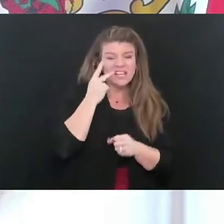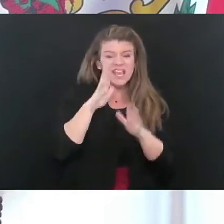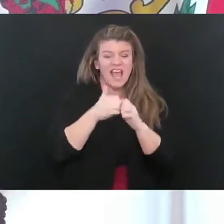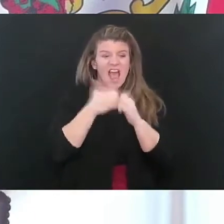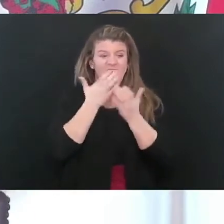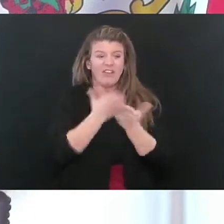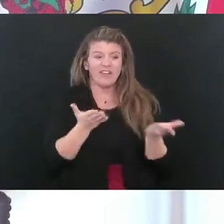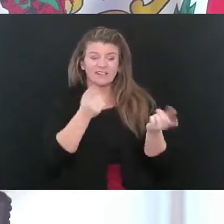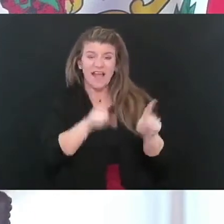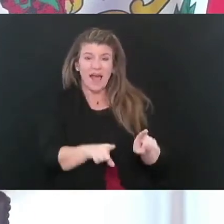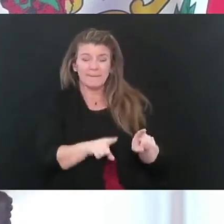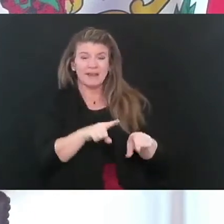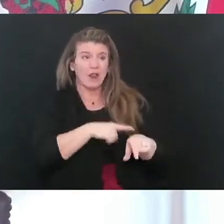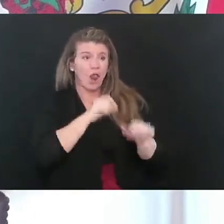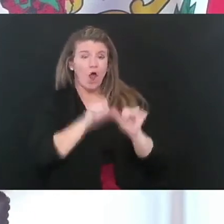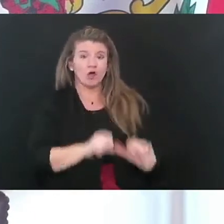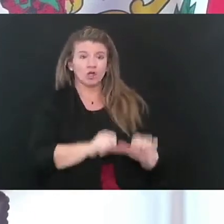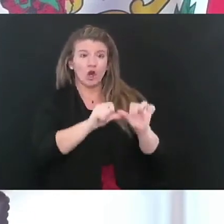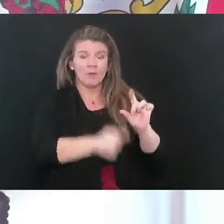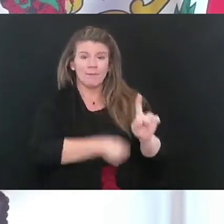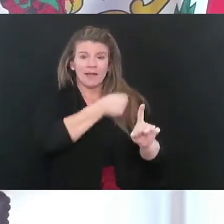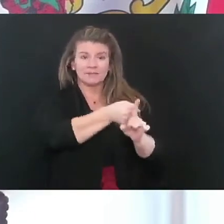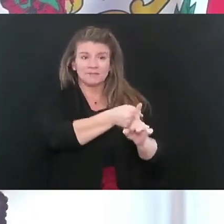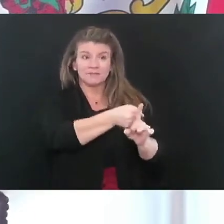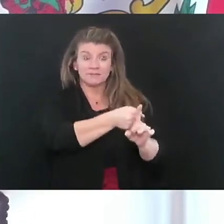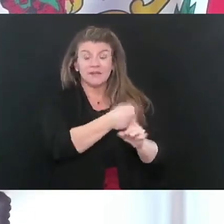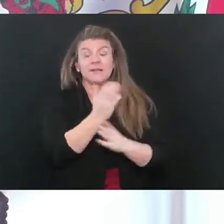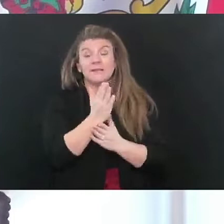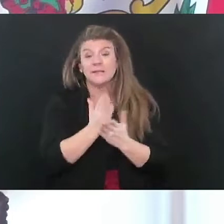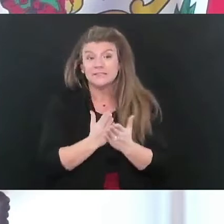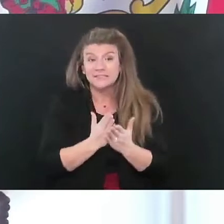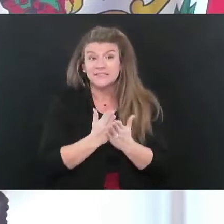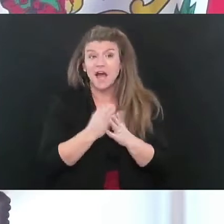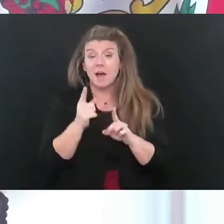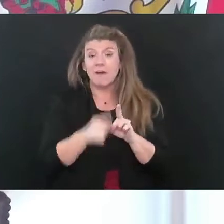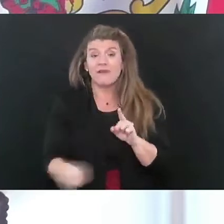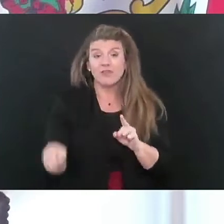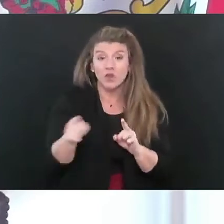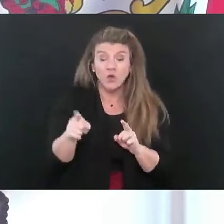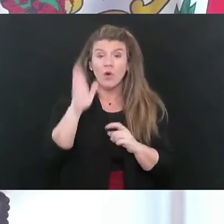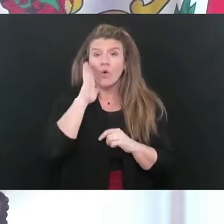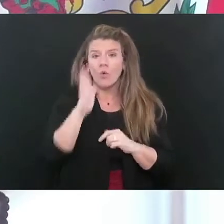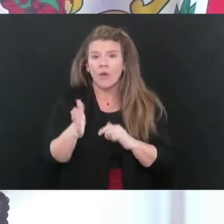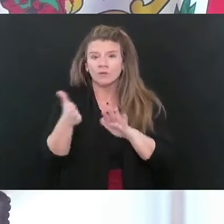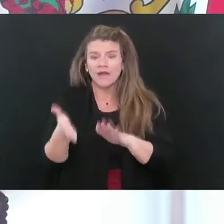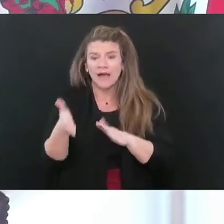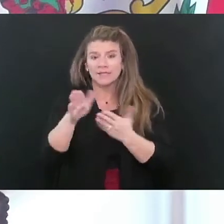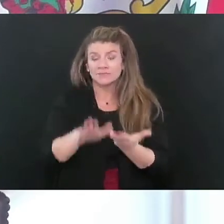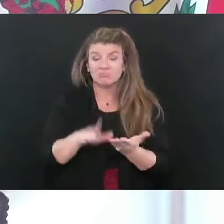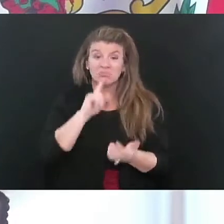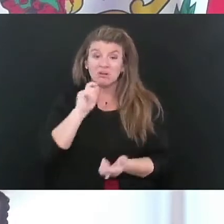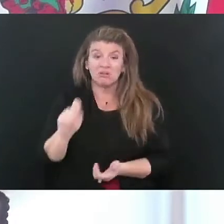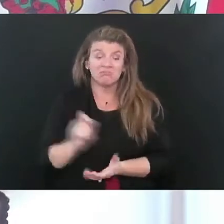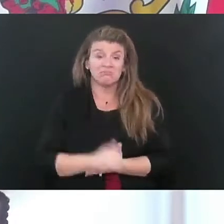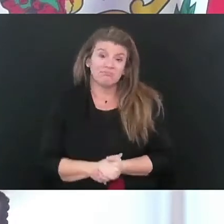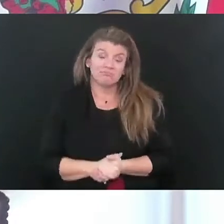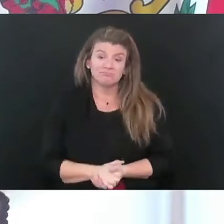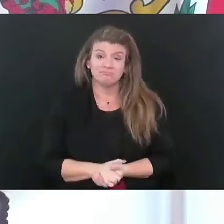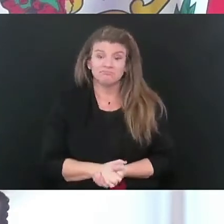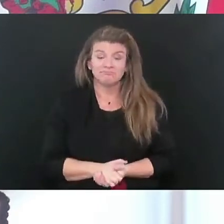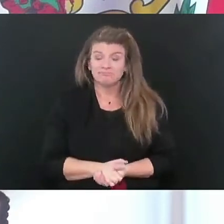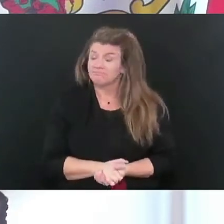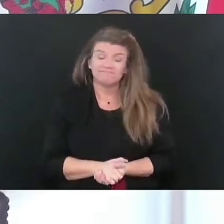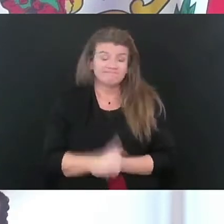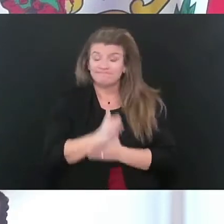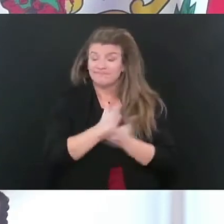what the long-term effects are, some of you are going to die. That's all there is to it. Some of you are not